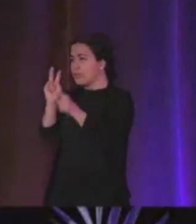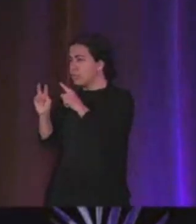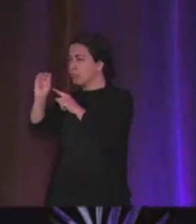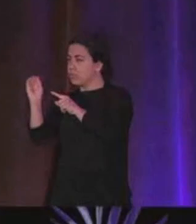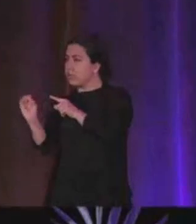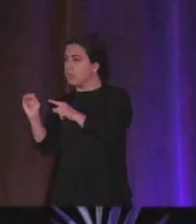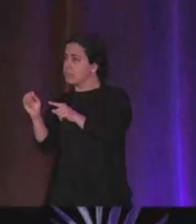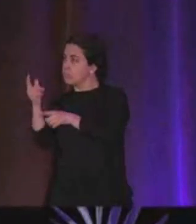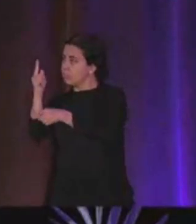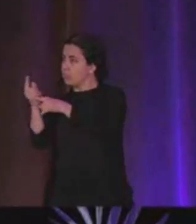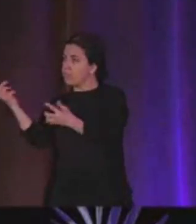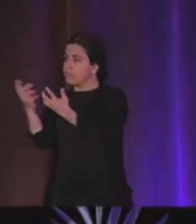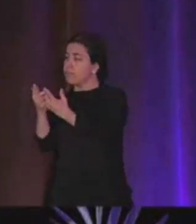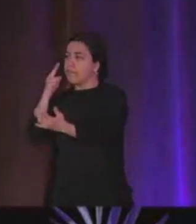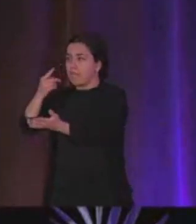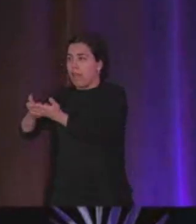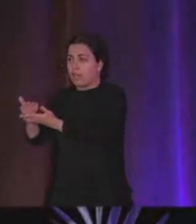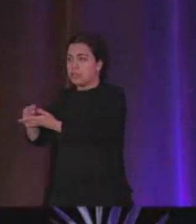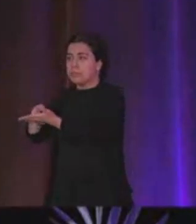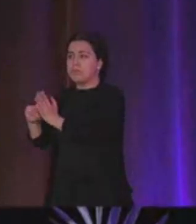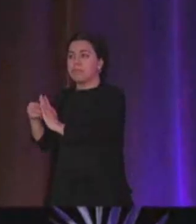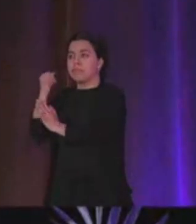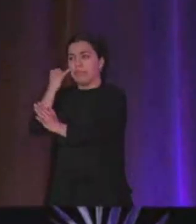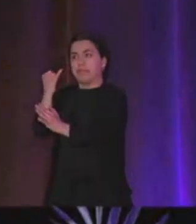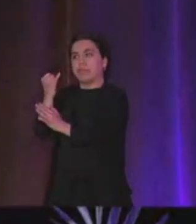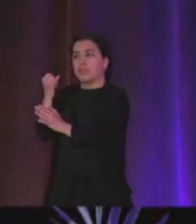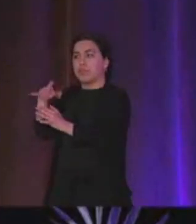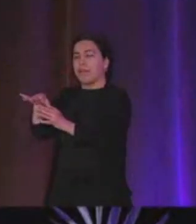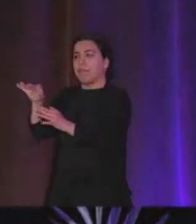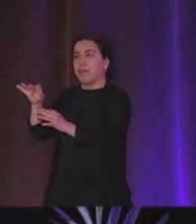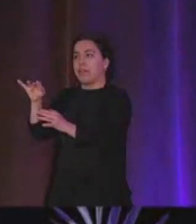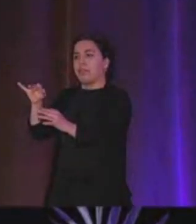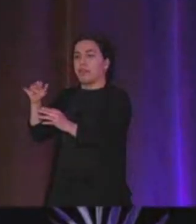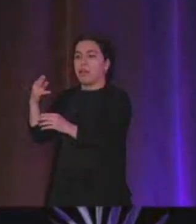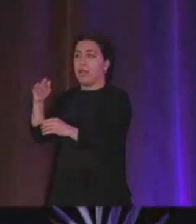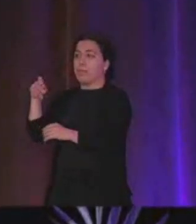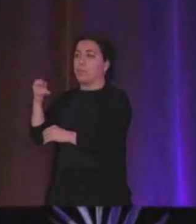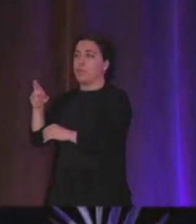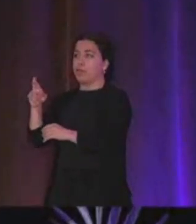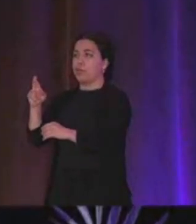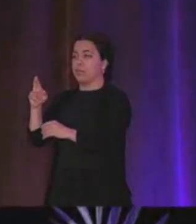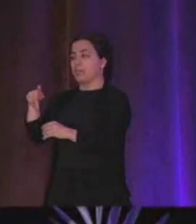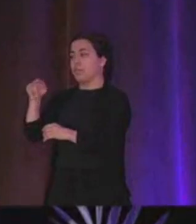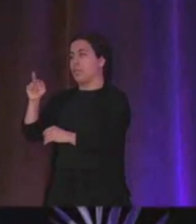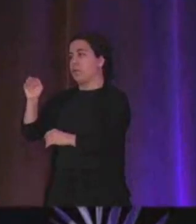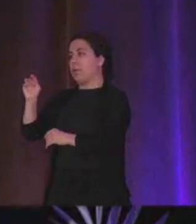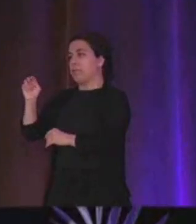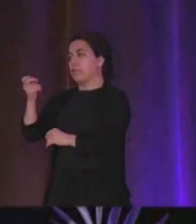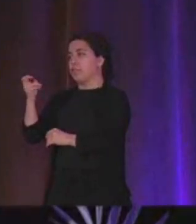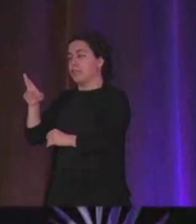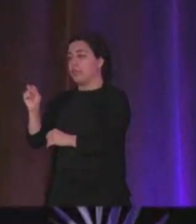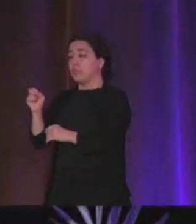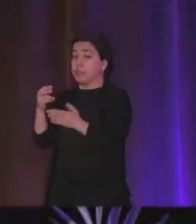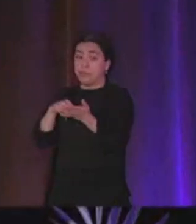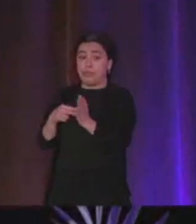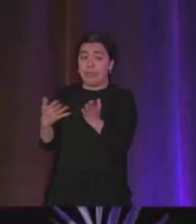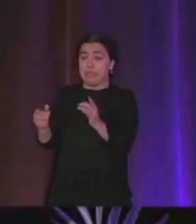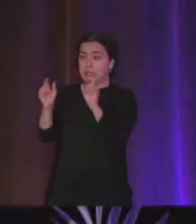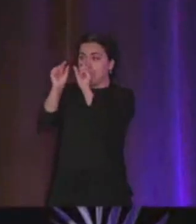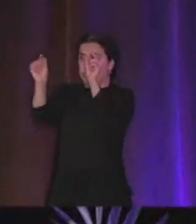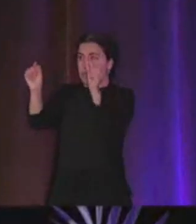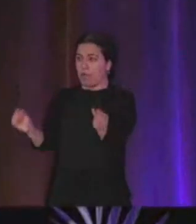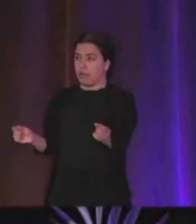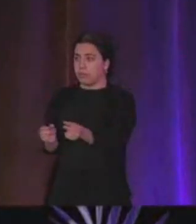And the validation is used for when you want to fine tune the hyperparameters. So here I'm defining epochs as the 10. What I meant